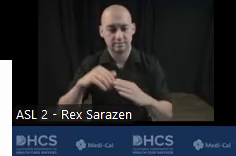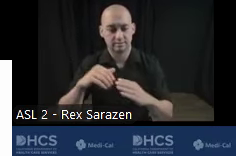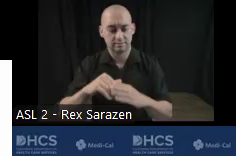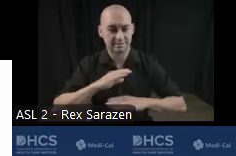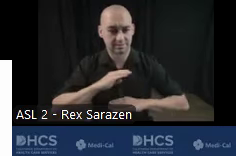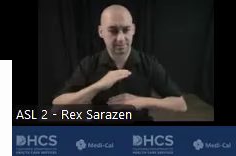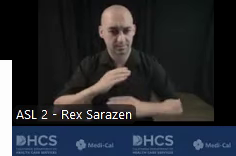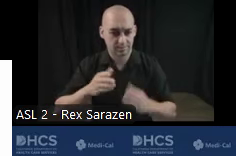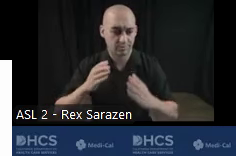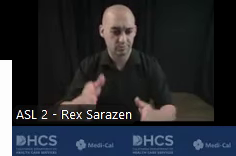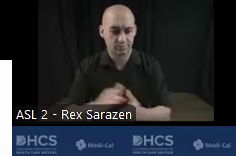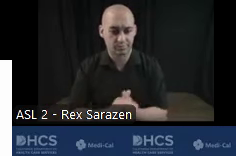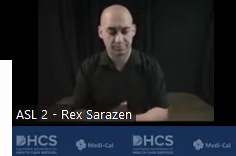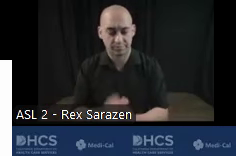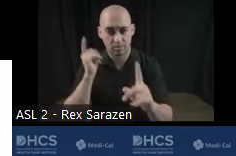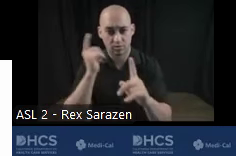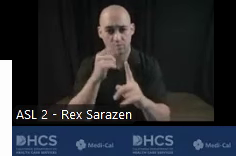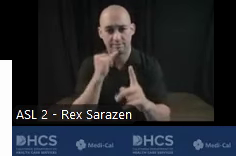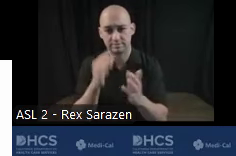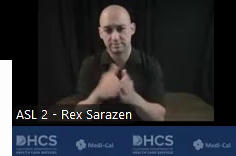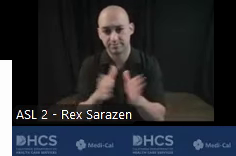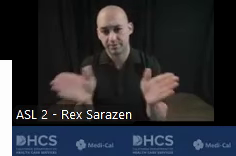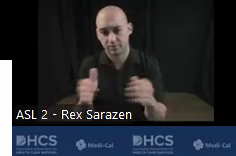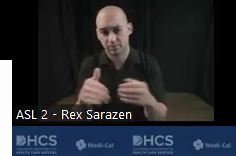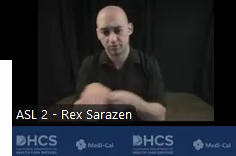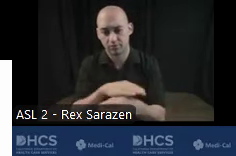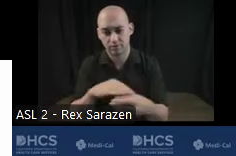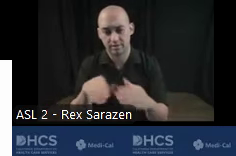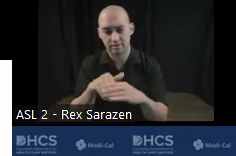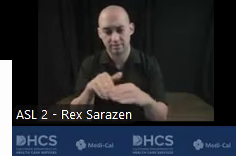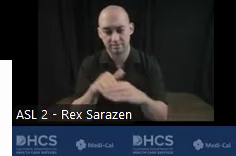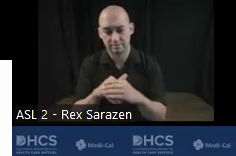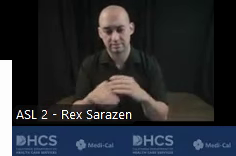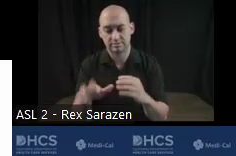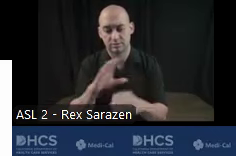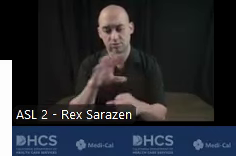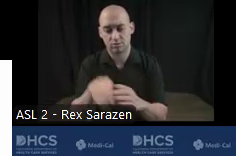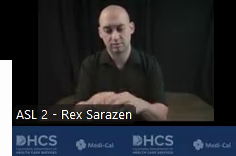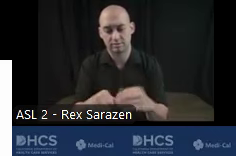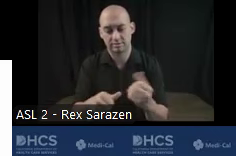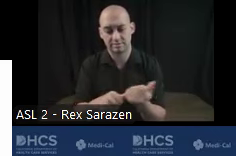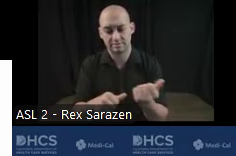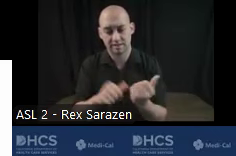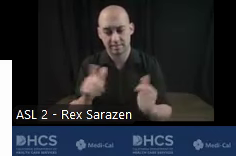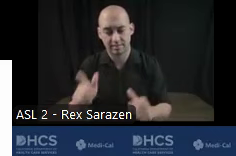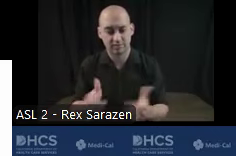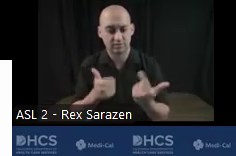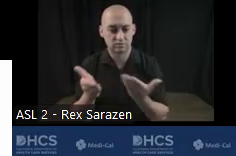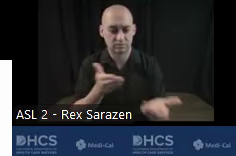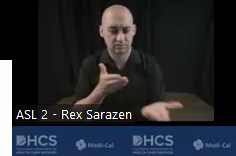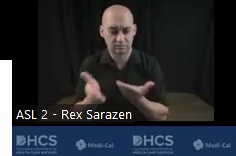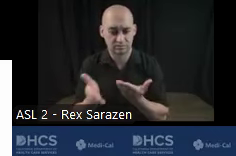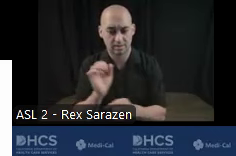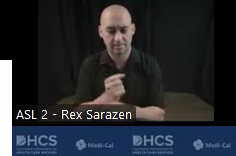this effort is to expand overall access to home and community-based services, including assisted living waiver services, by making them